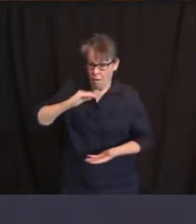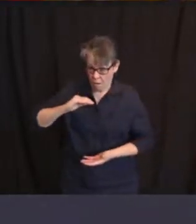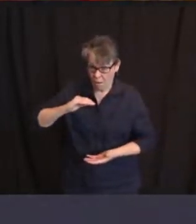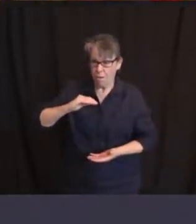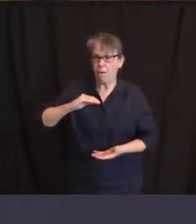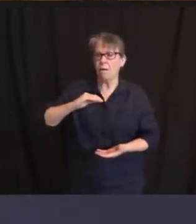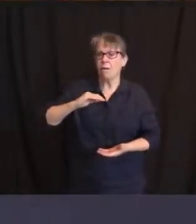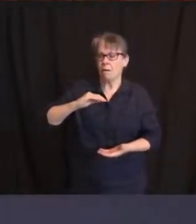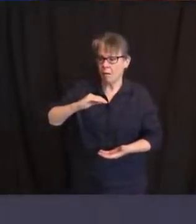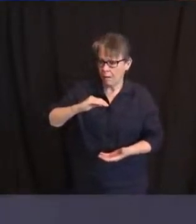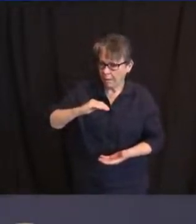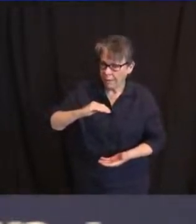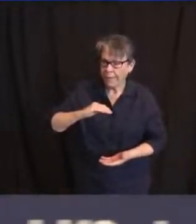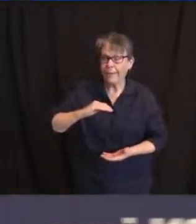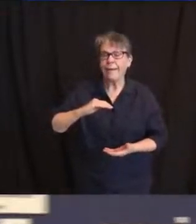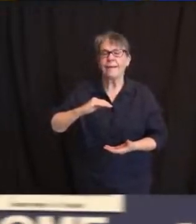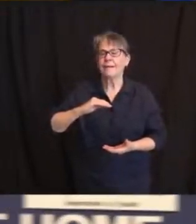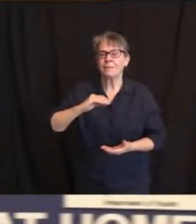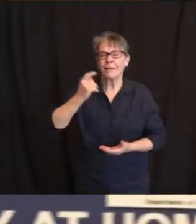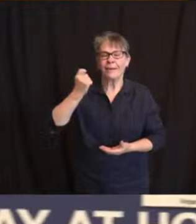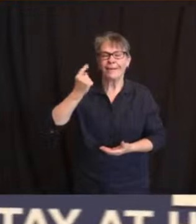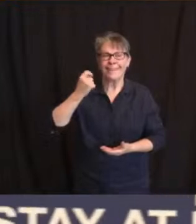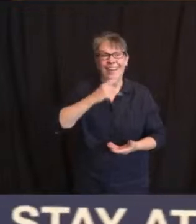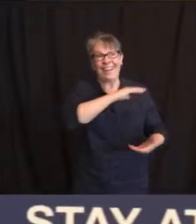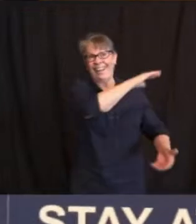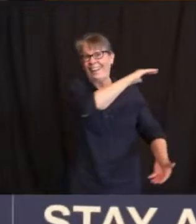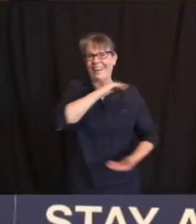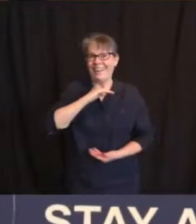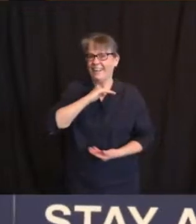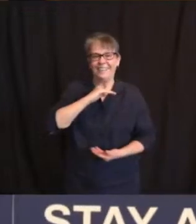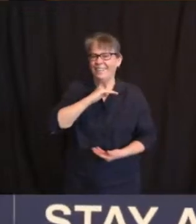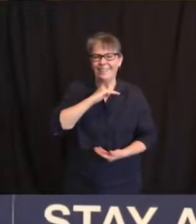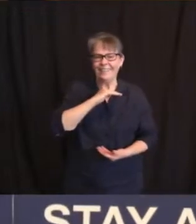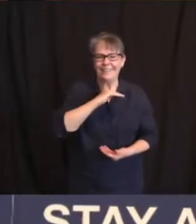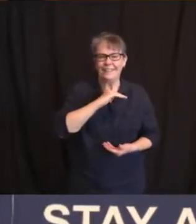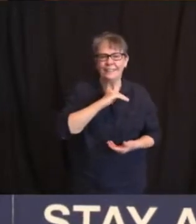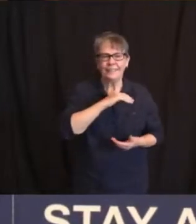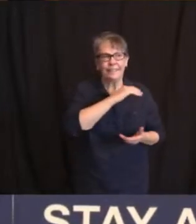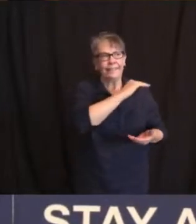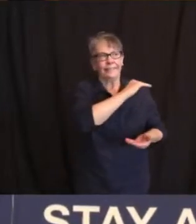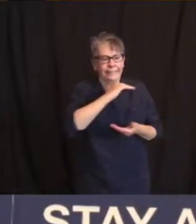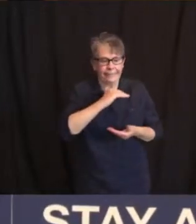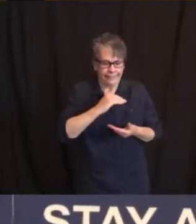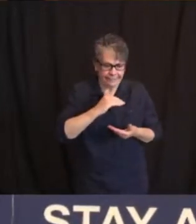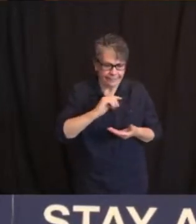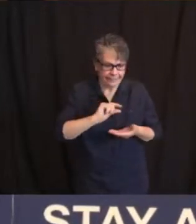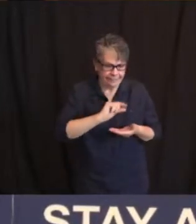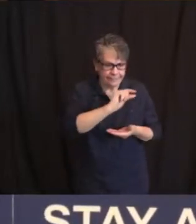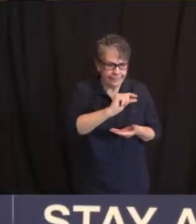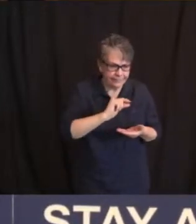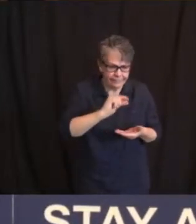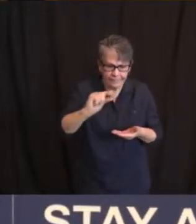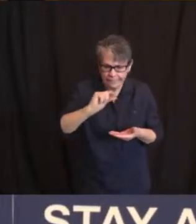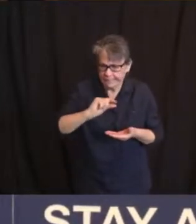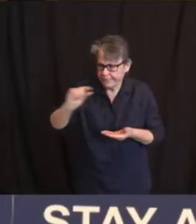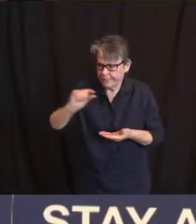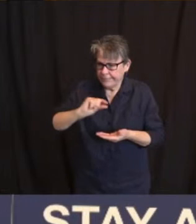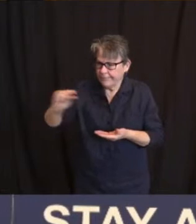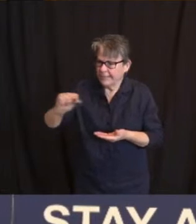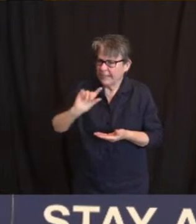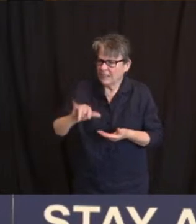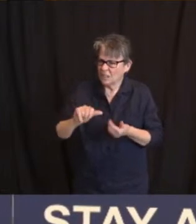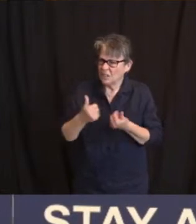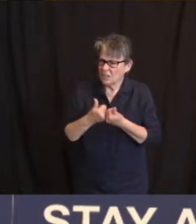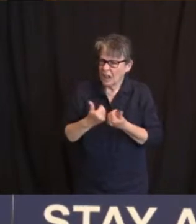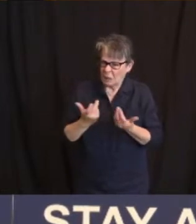to that? Yeah, we're doing a full inventory of what they need so that we can match that with the inventory that